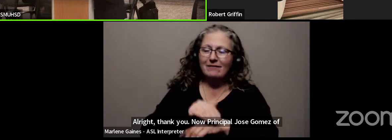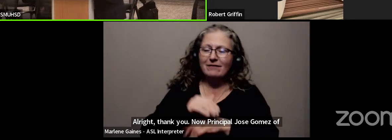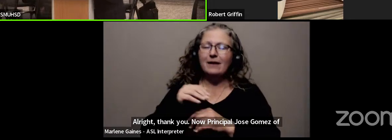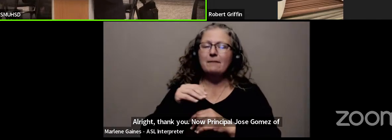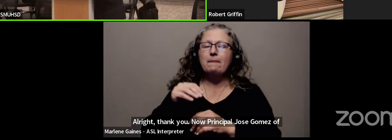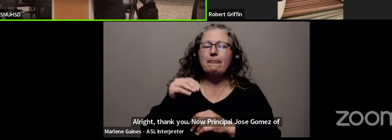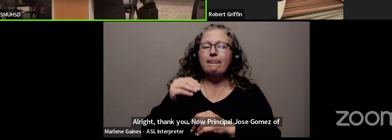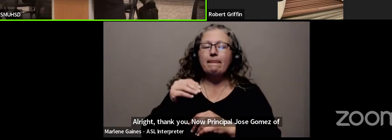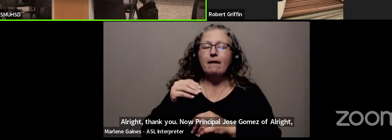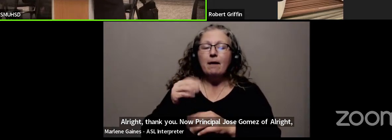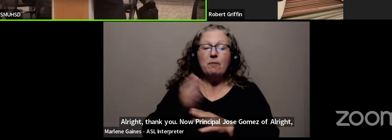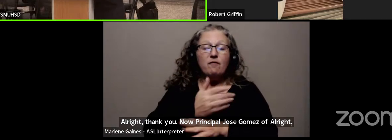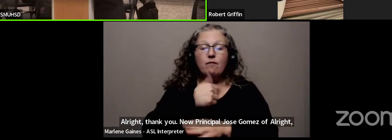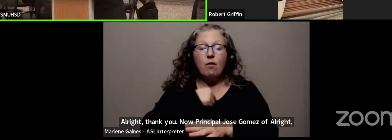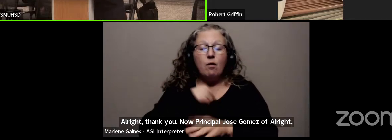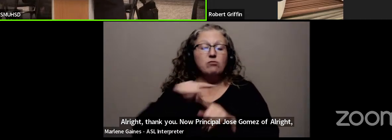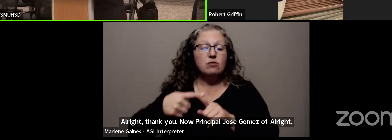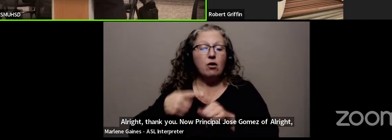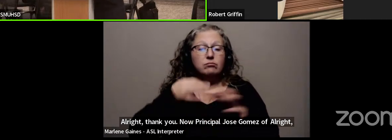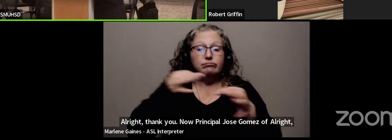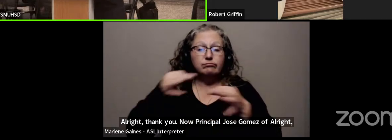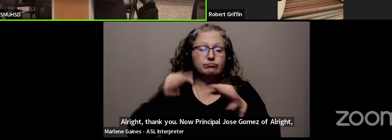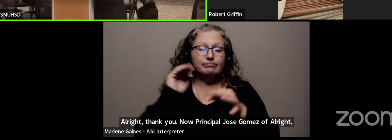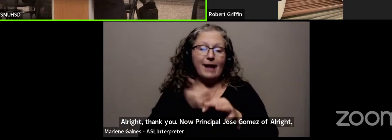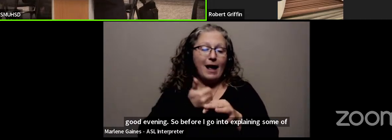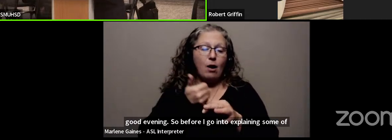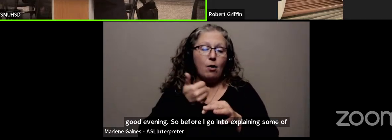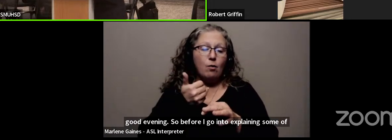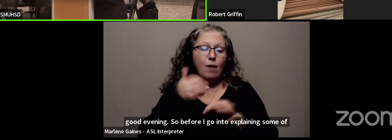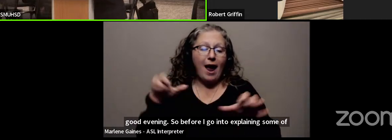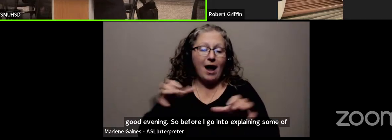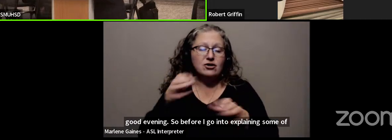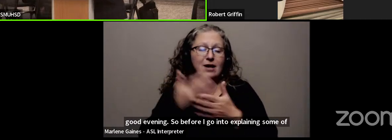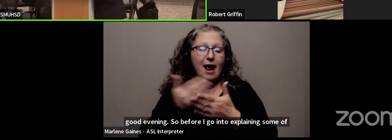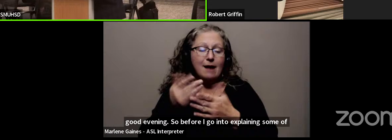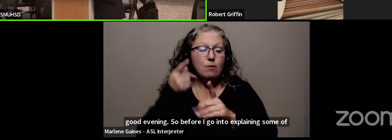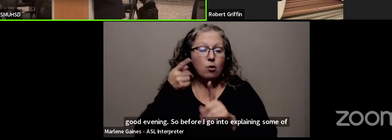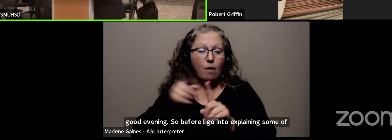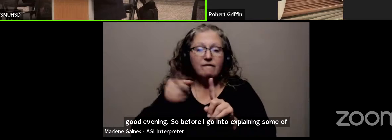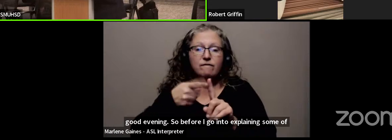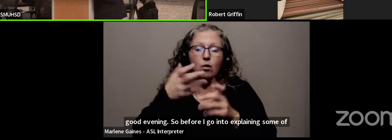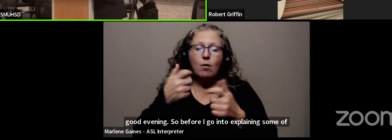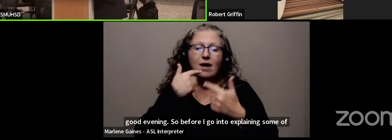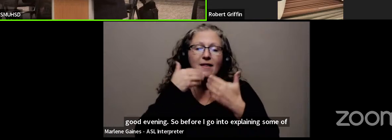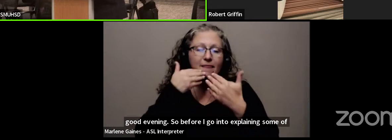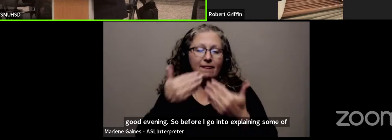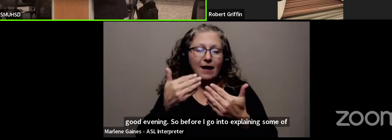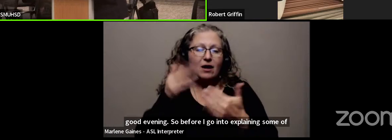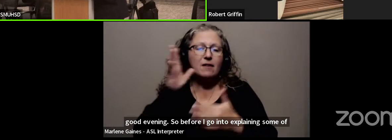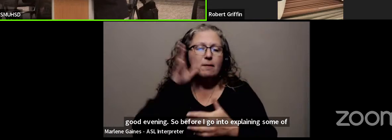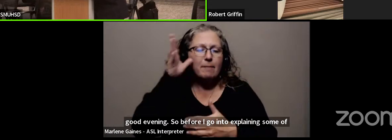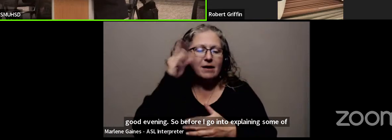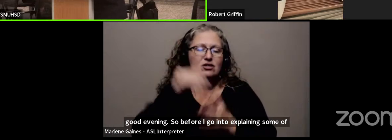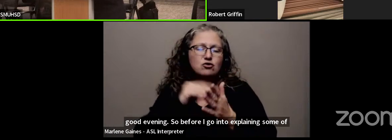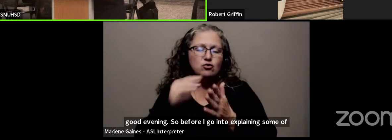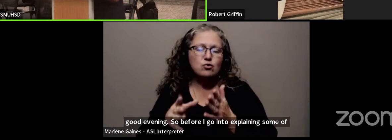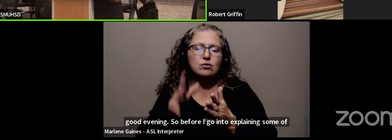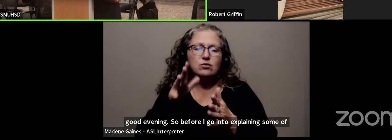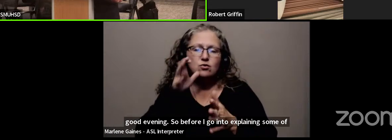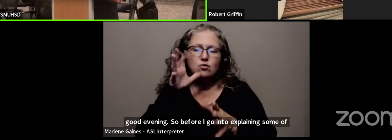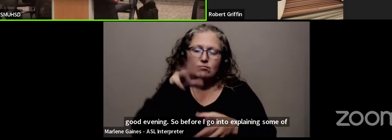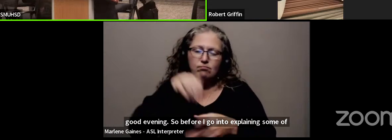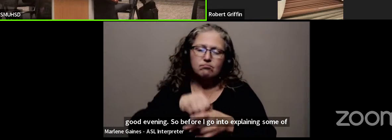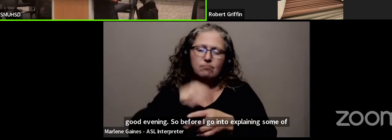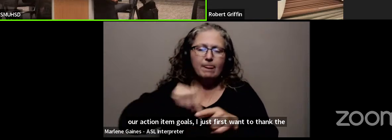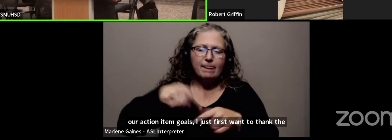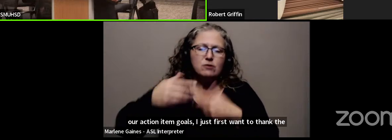So before I go into explaining some of our action item goals, I just first want to thank the parents and students for taking part in this